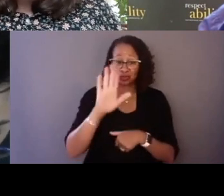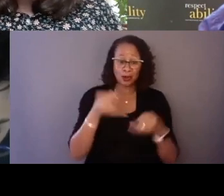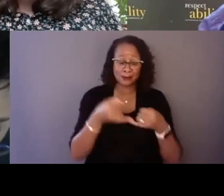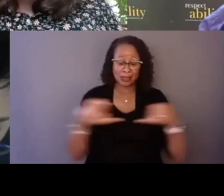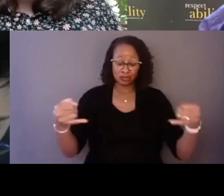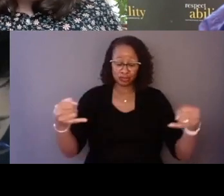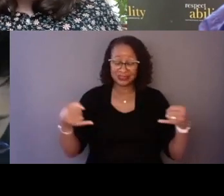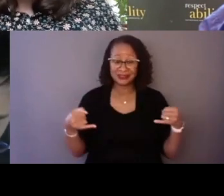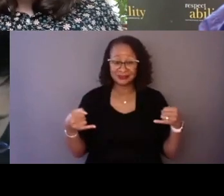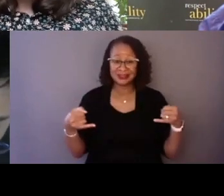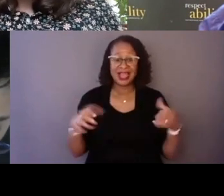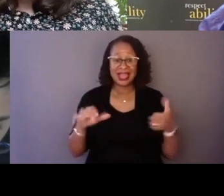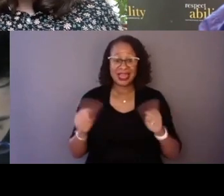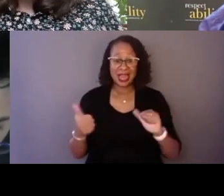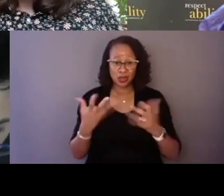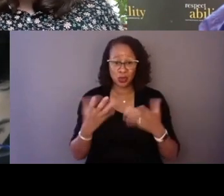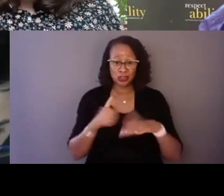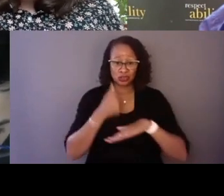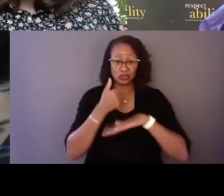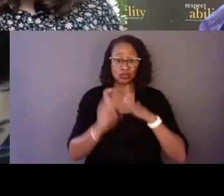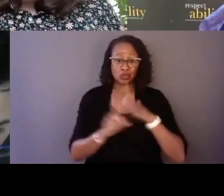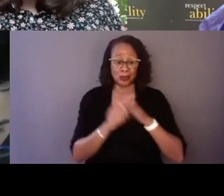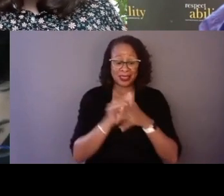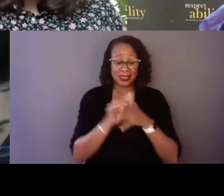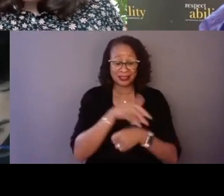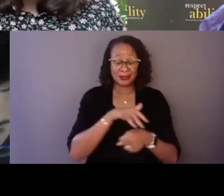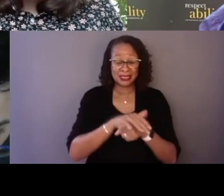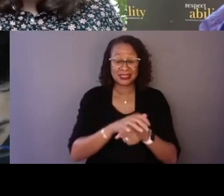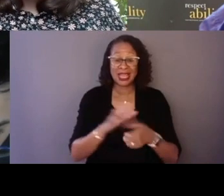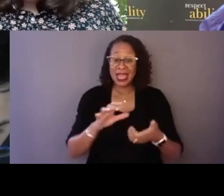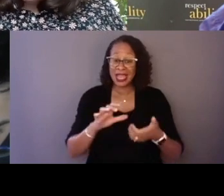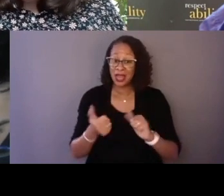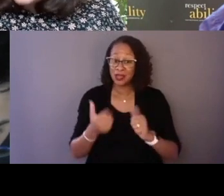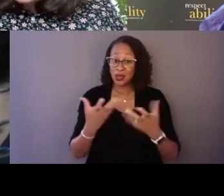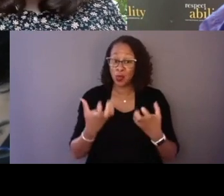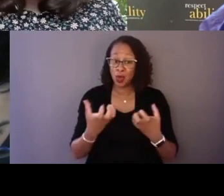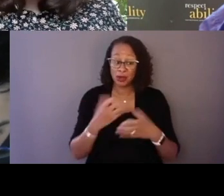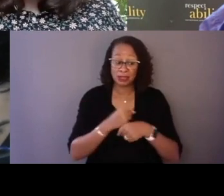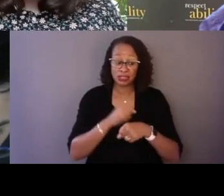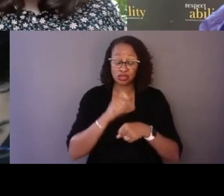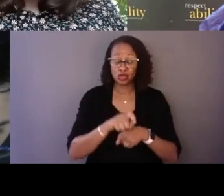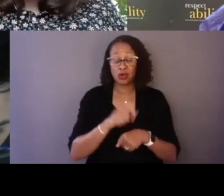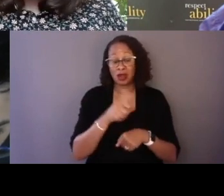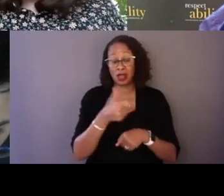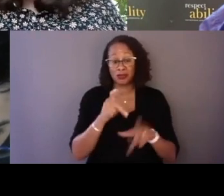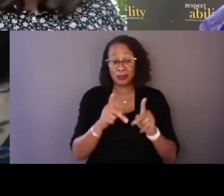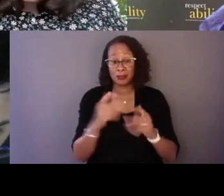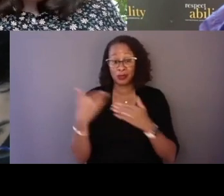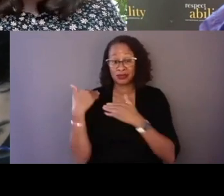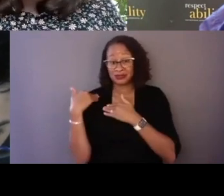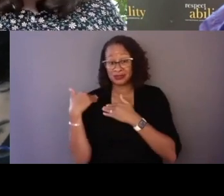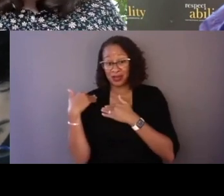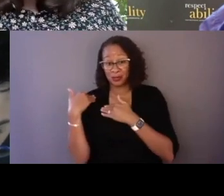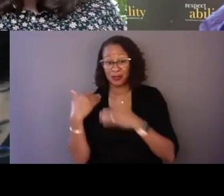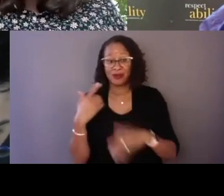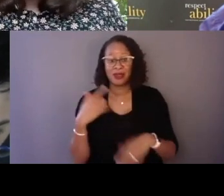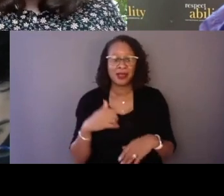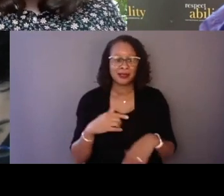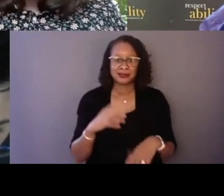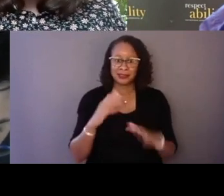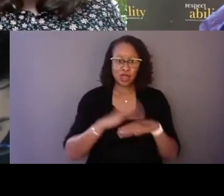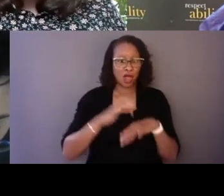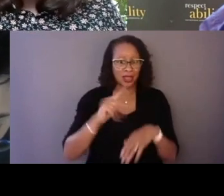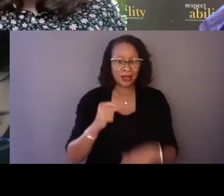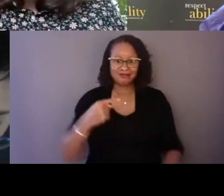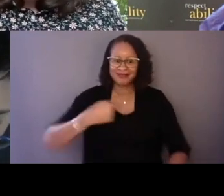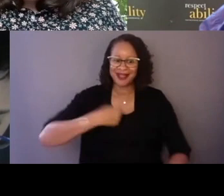and also how you're going to hold other people accountable and call out the fact, I am the only person, from what I can tell, who is in